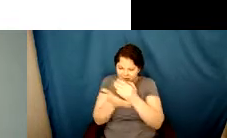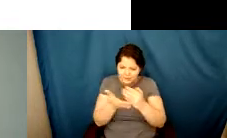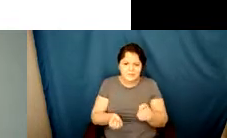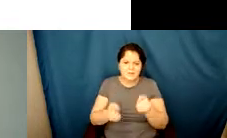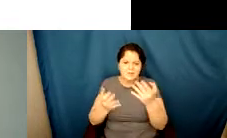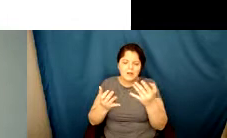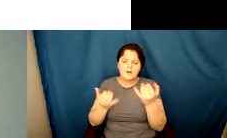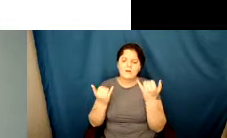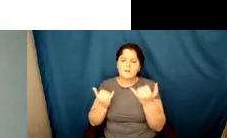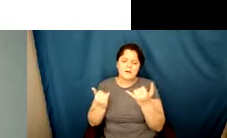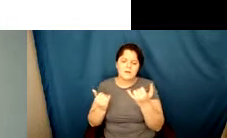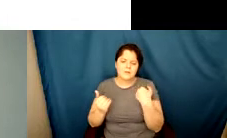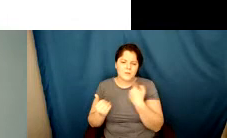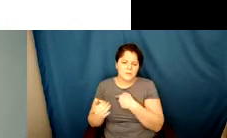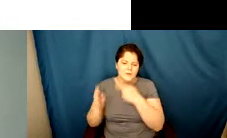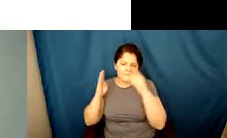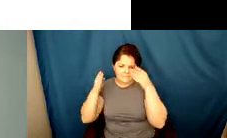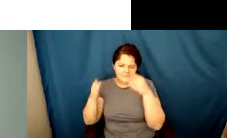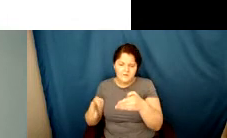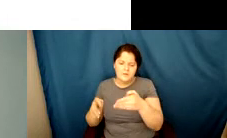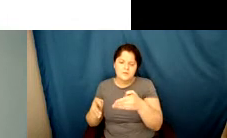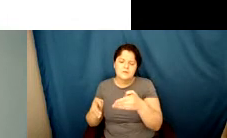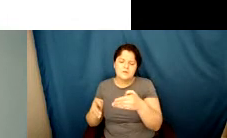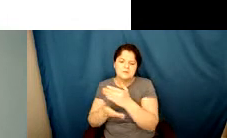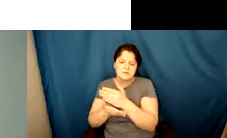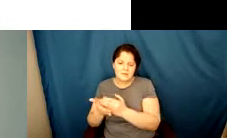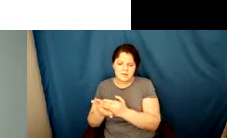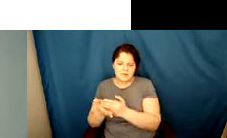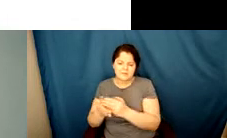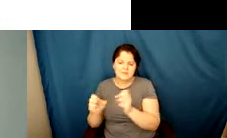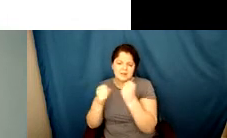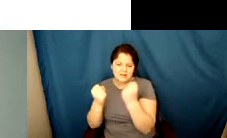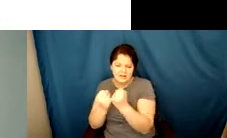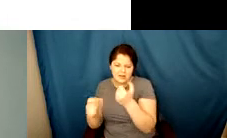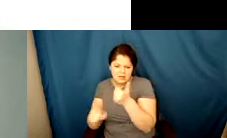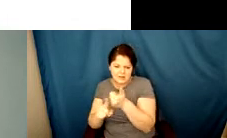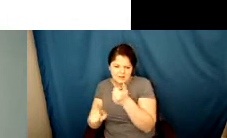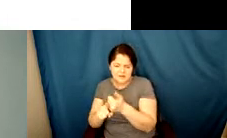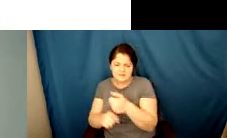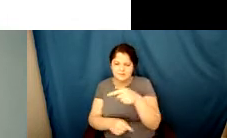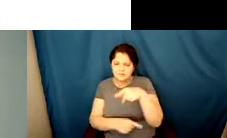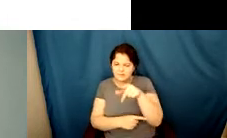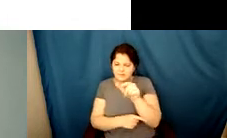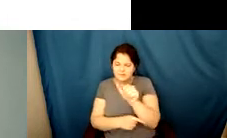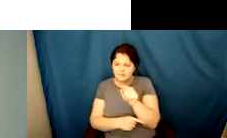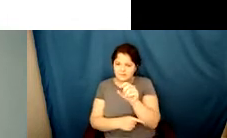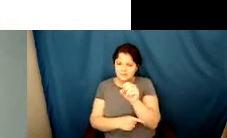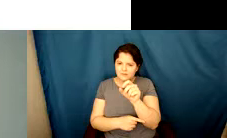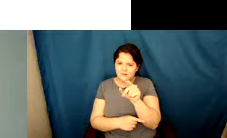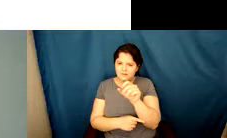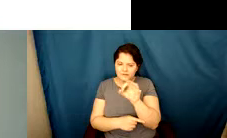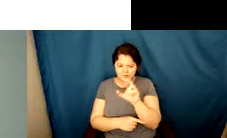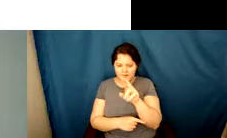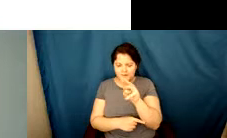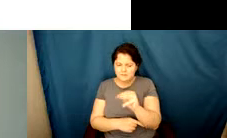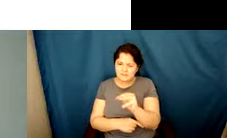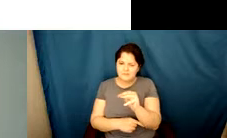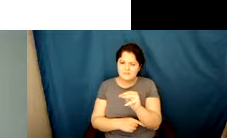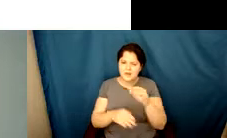carrying forward right now and that we're focused on tonight is the station itself, the platforms, and the